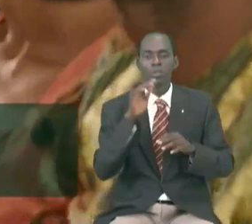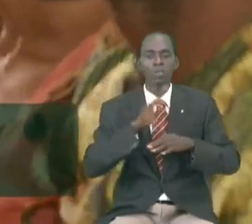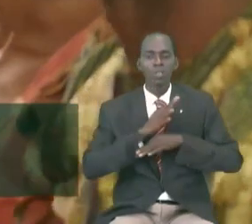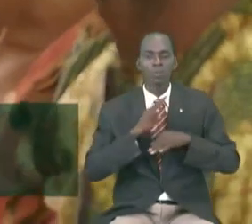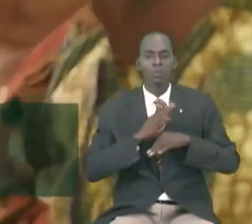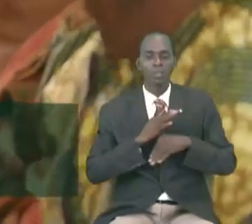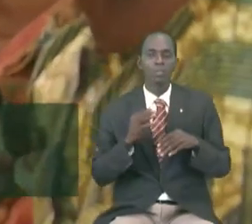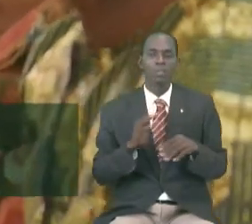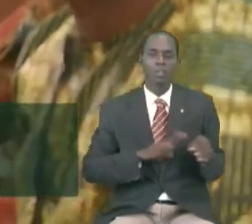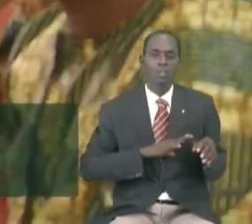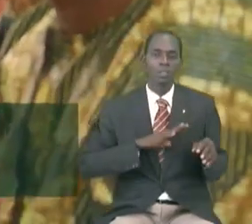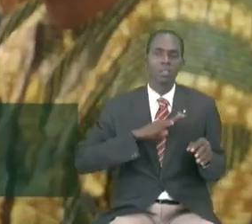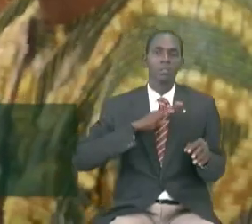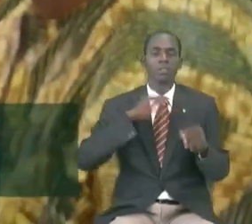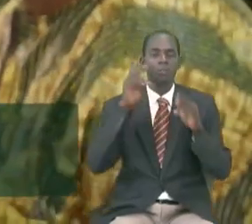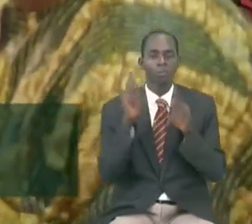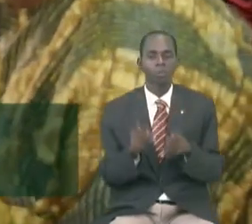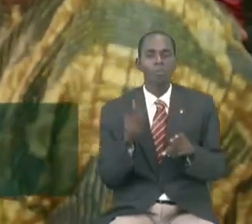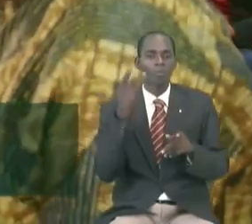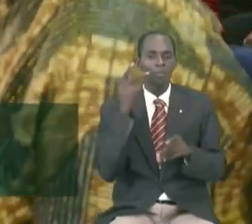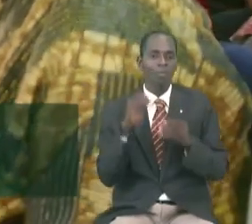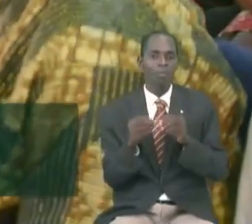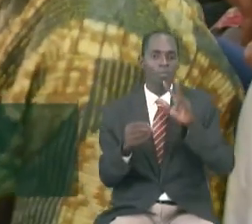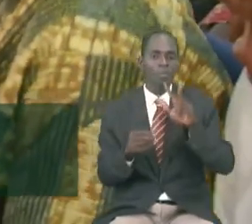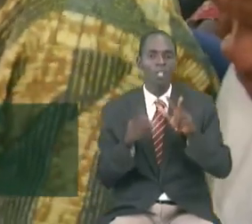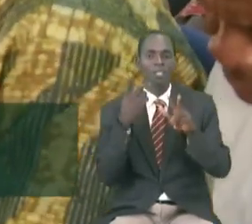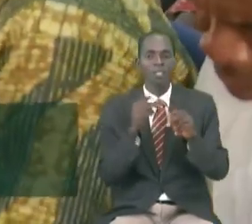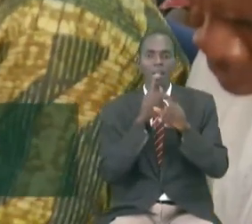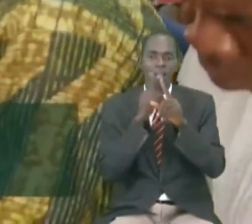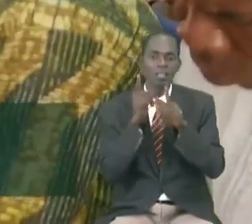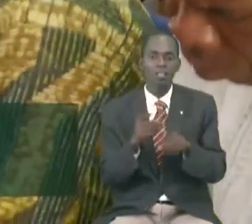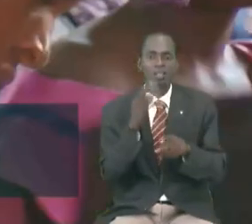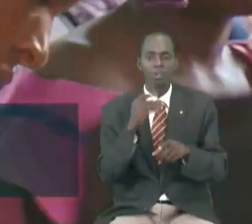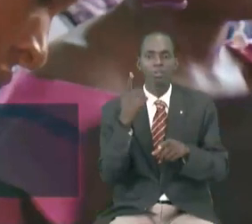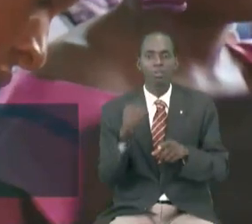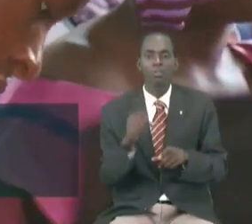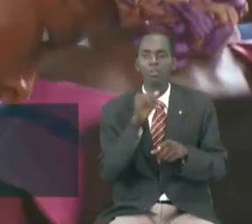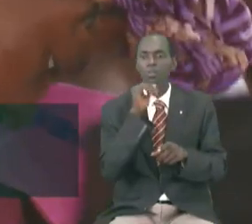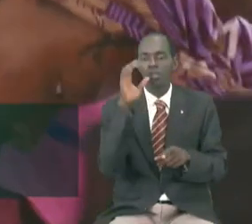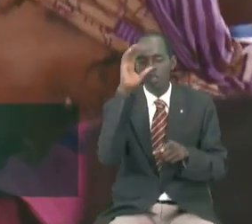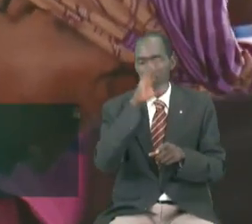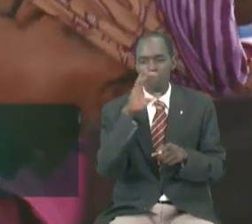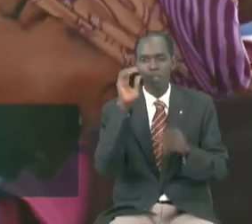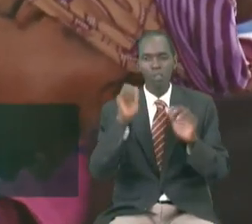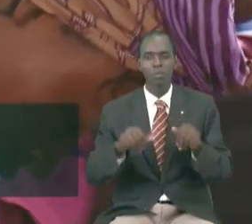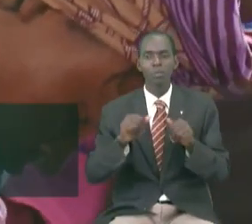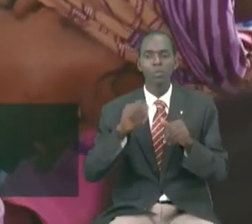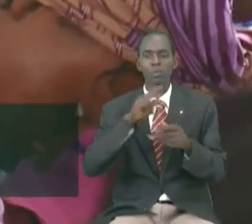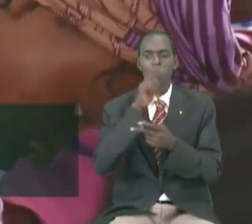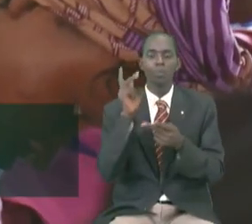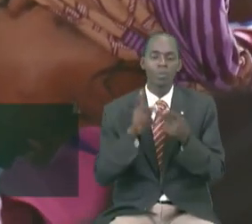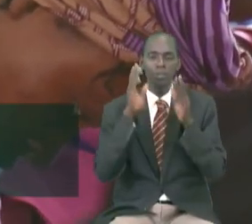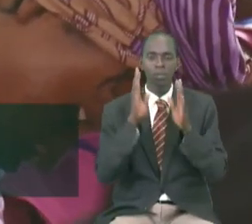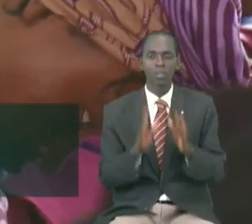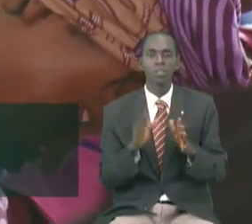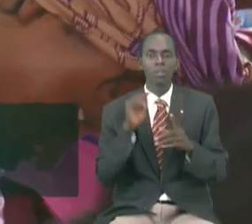perfecter. Let's look at number one. Number one is the anger of an unsanctified